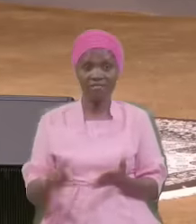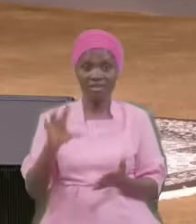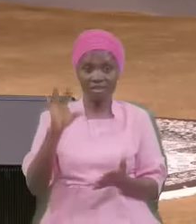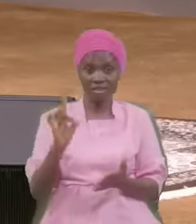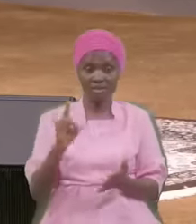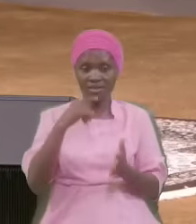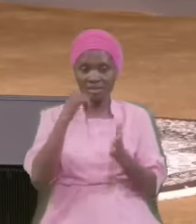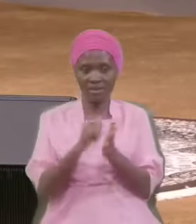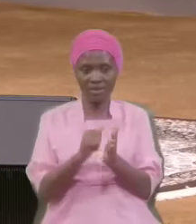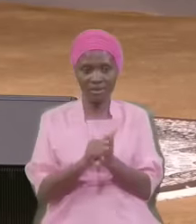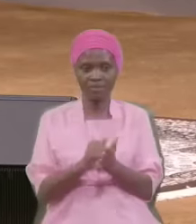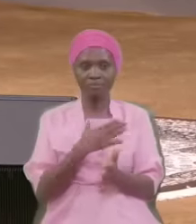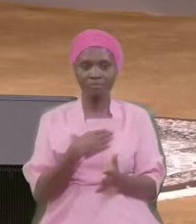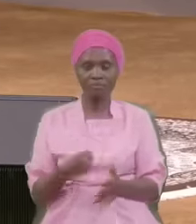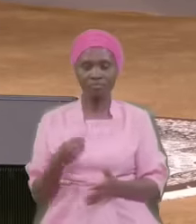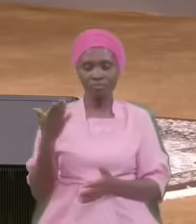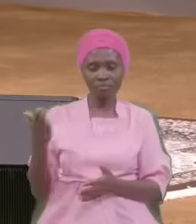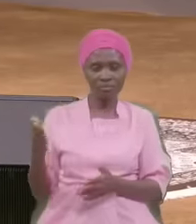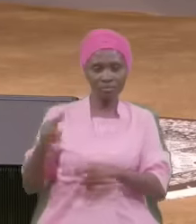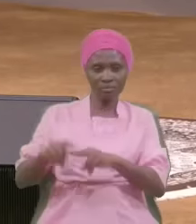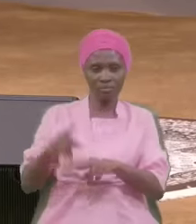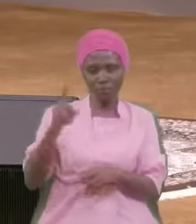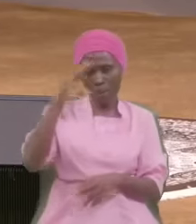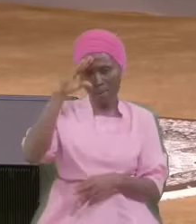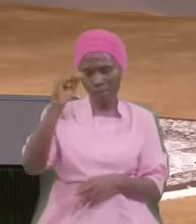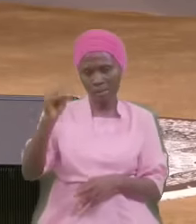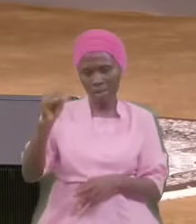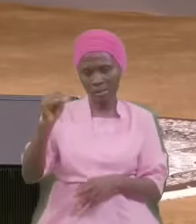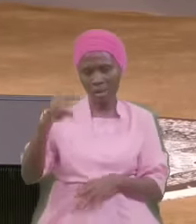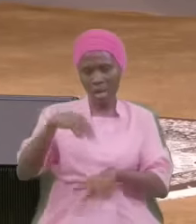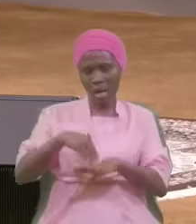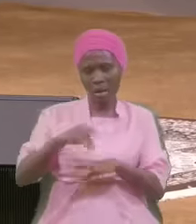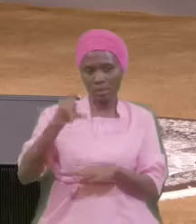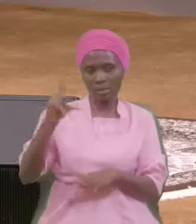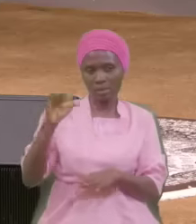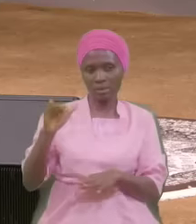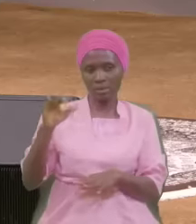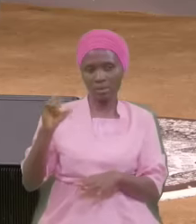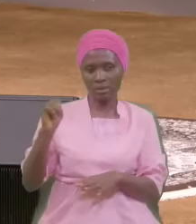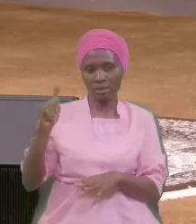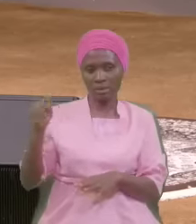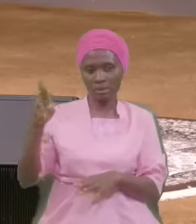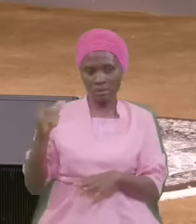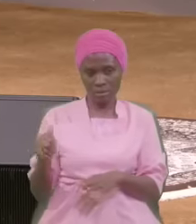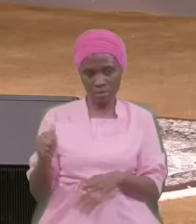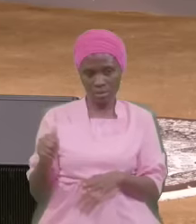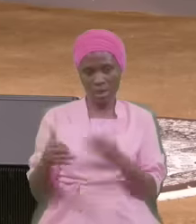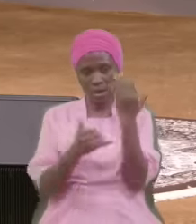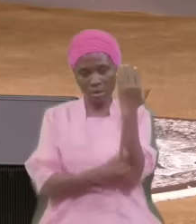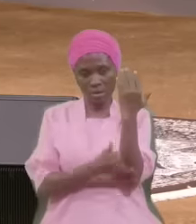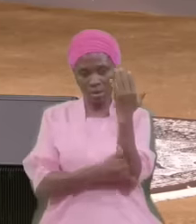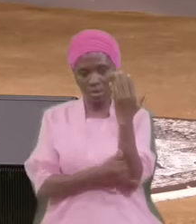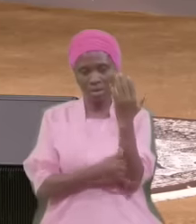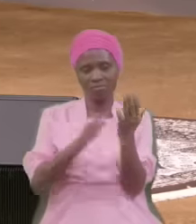a certain man at Lystra, impotent in his feet, being